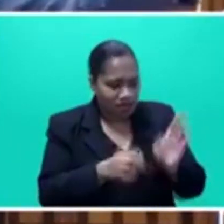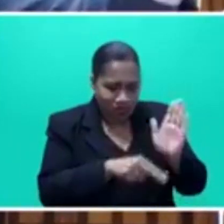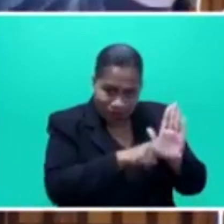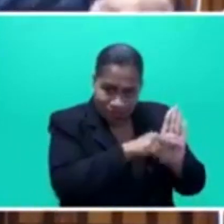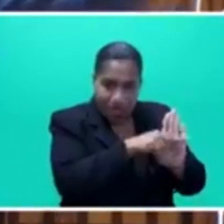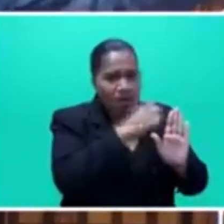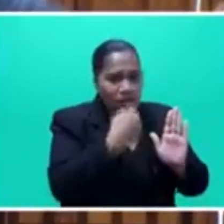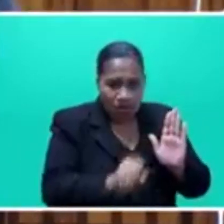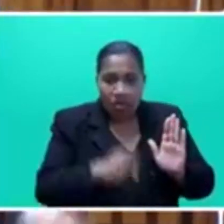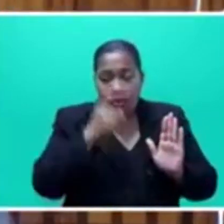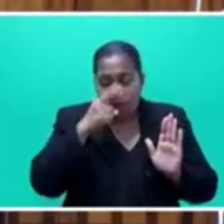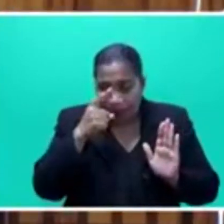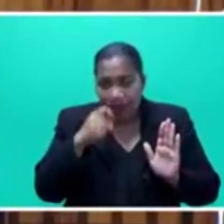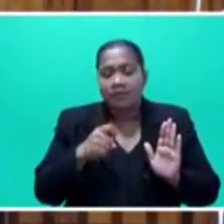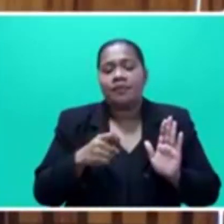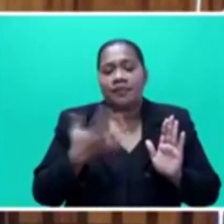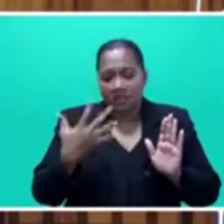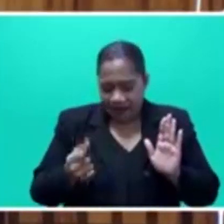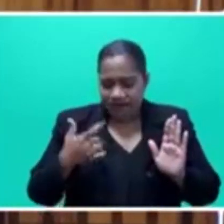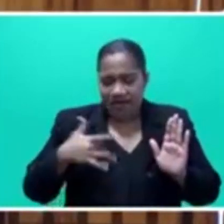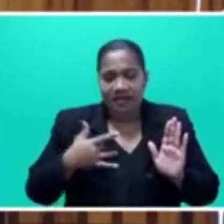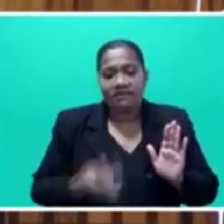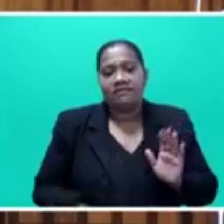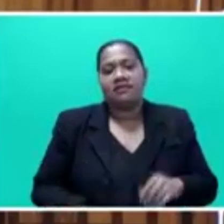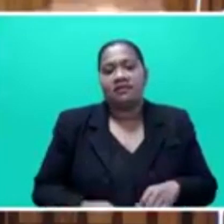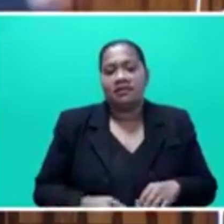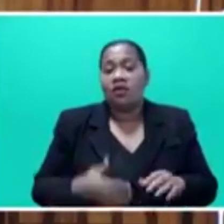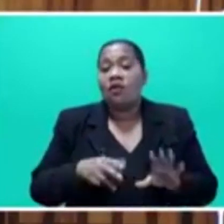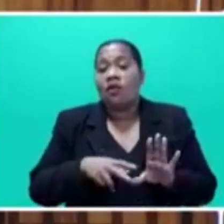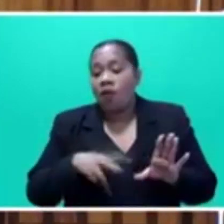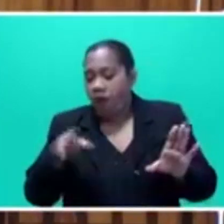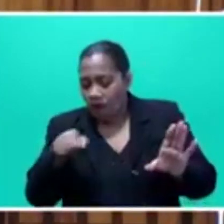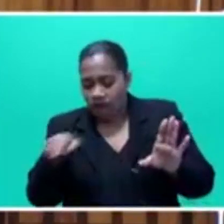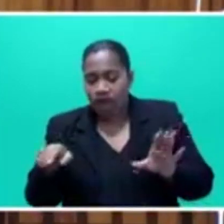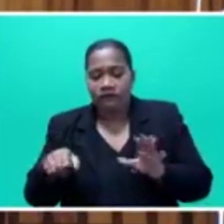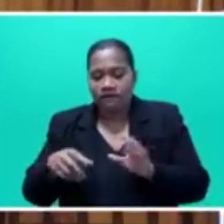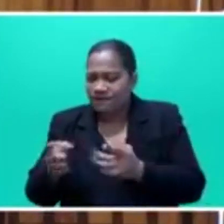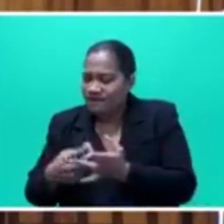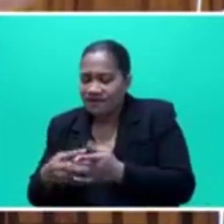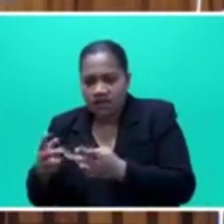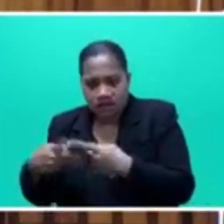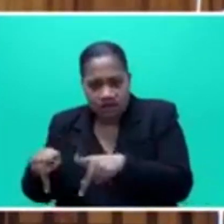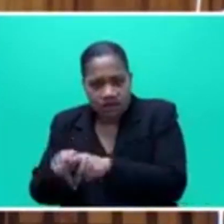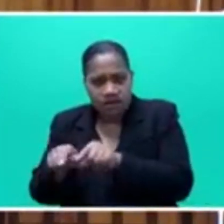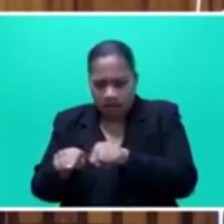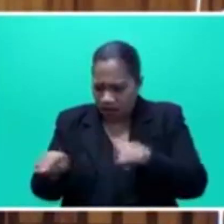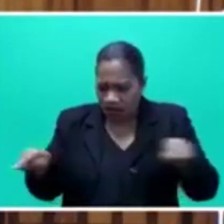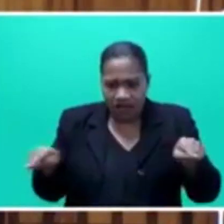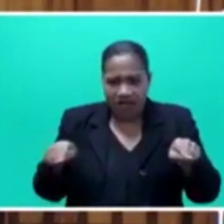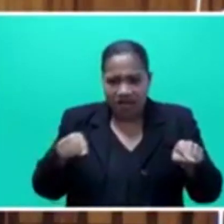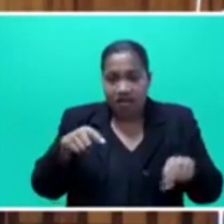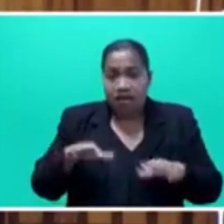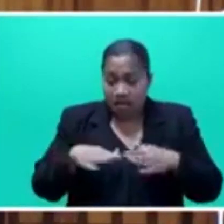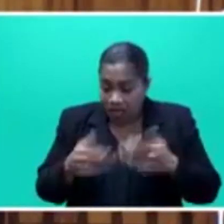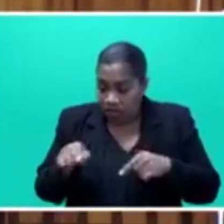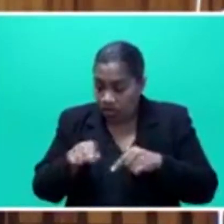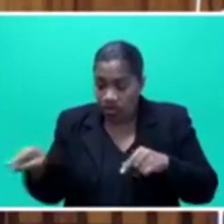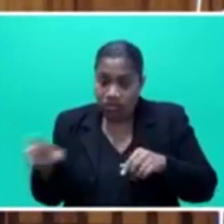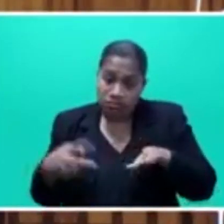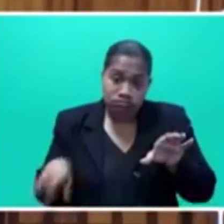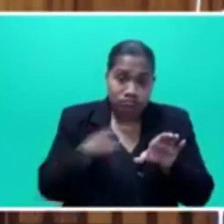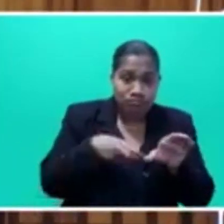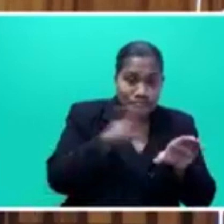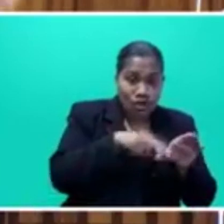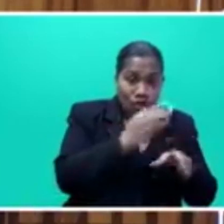actually have a living off the hotel industry. So the airport workers who are now coming to work, they have money